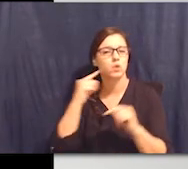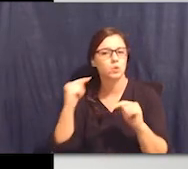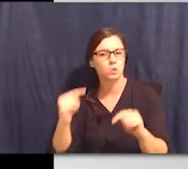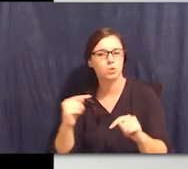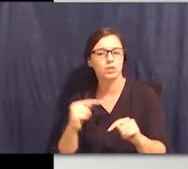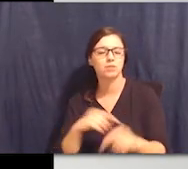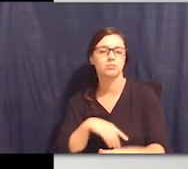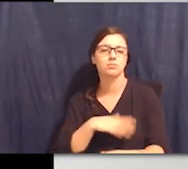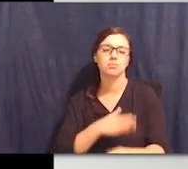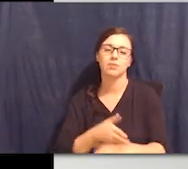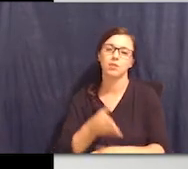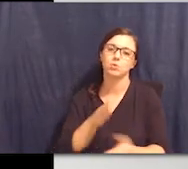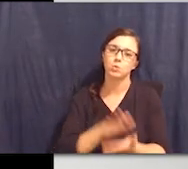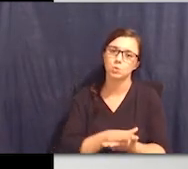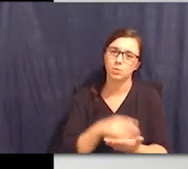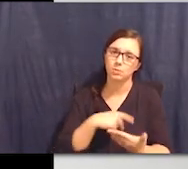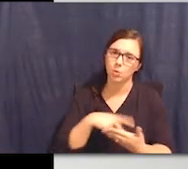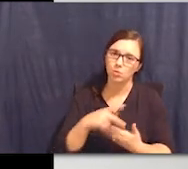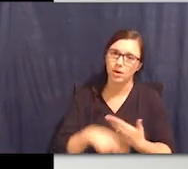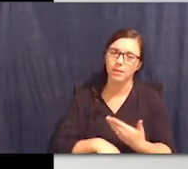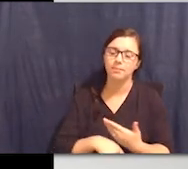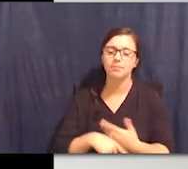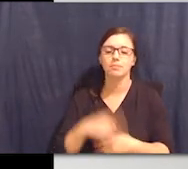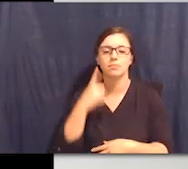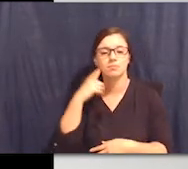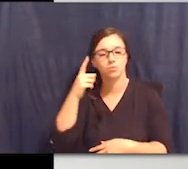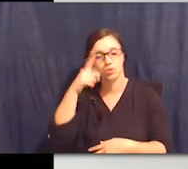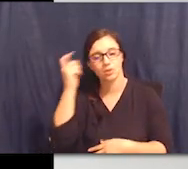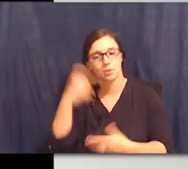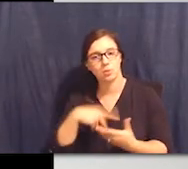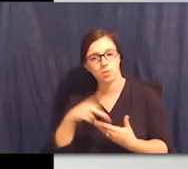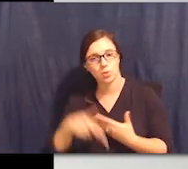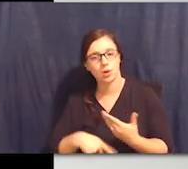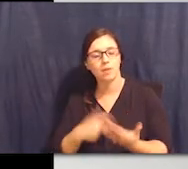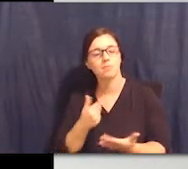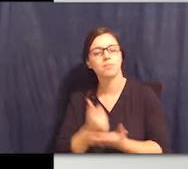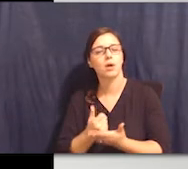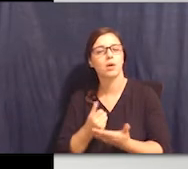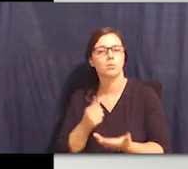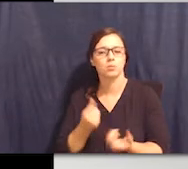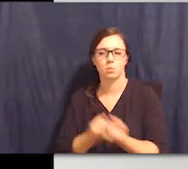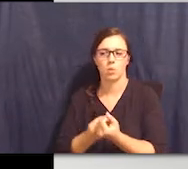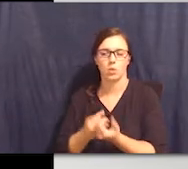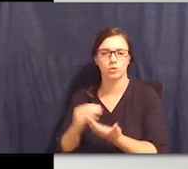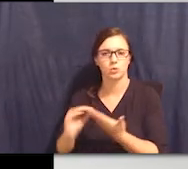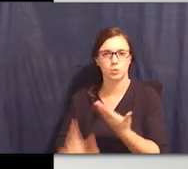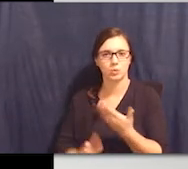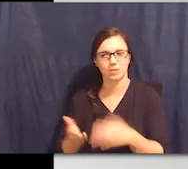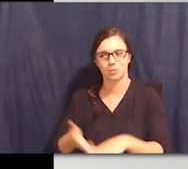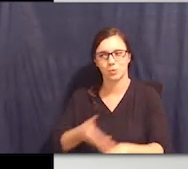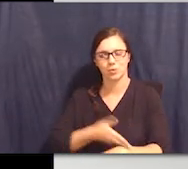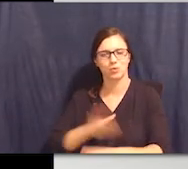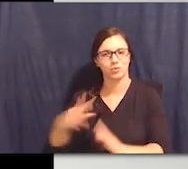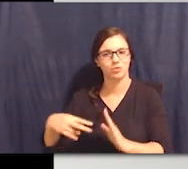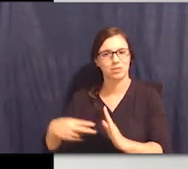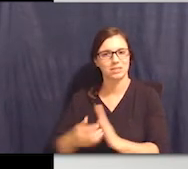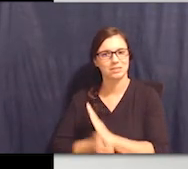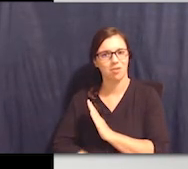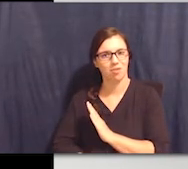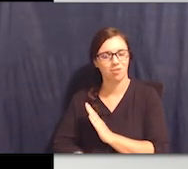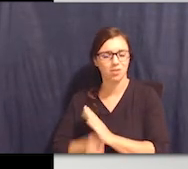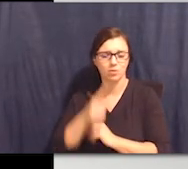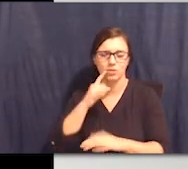for after-school programs, for summer programs to support your student in improving their reading skills. It's a